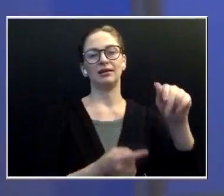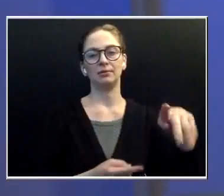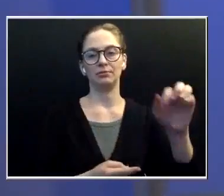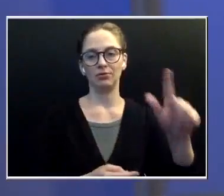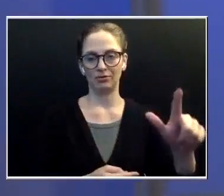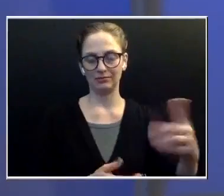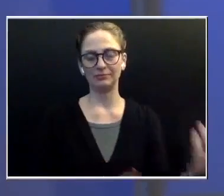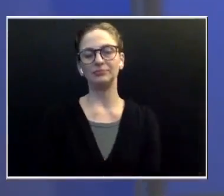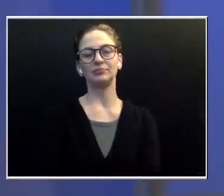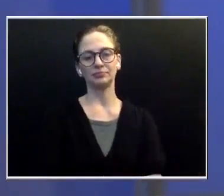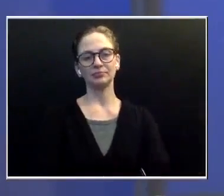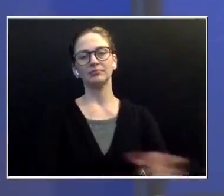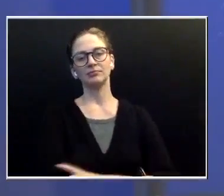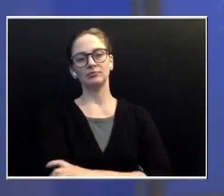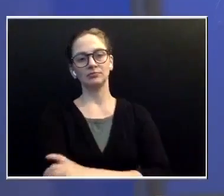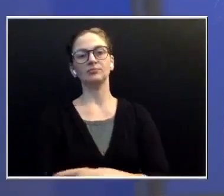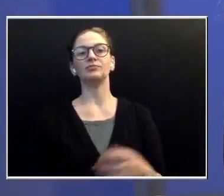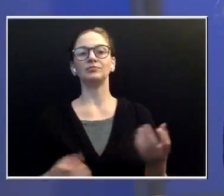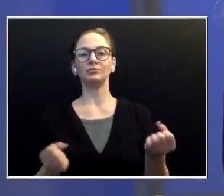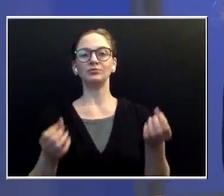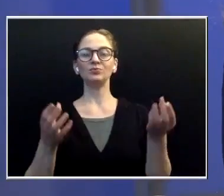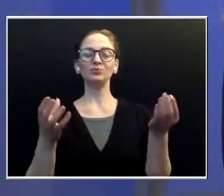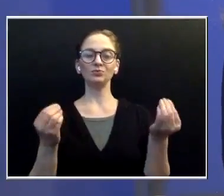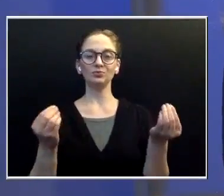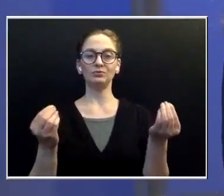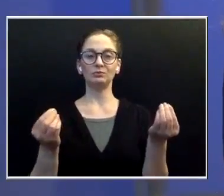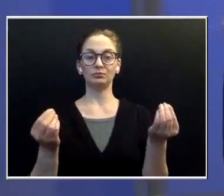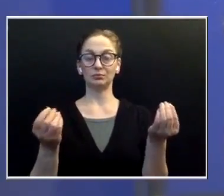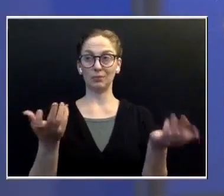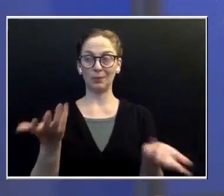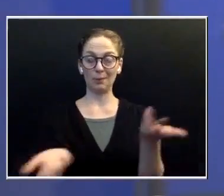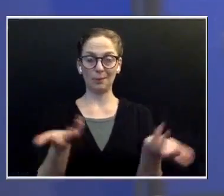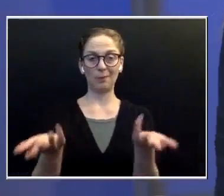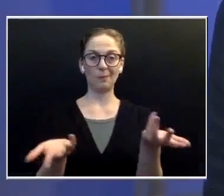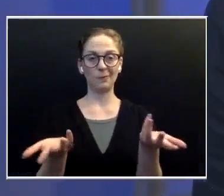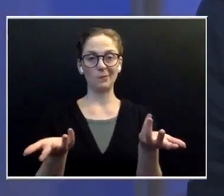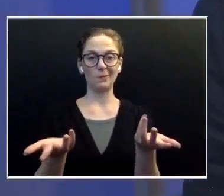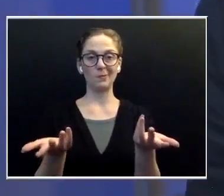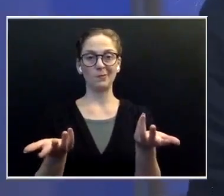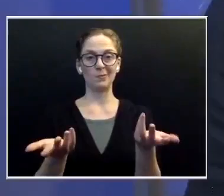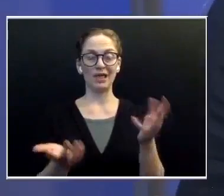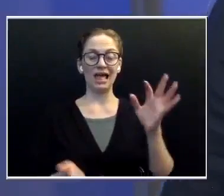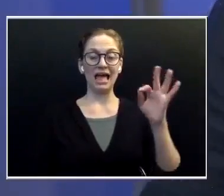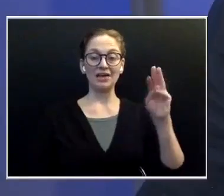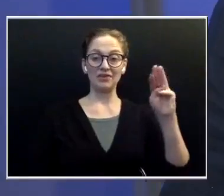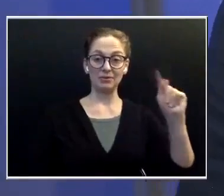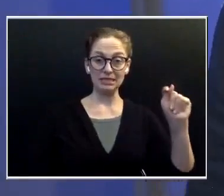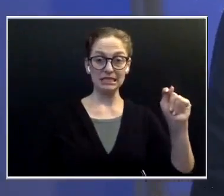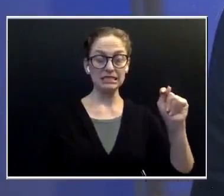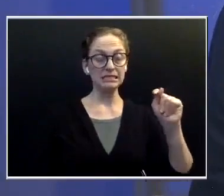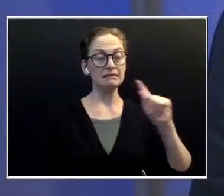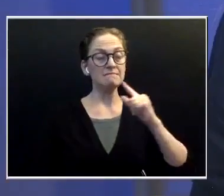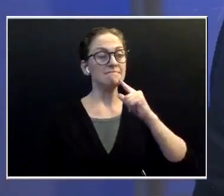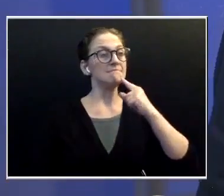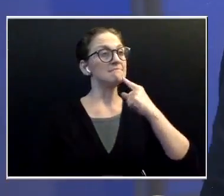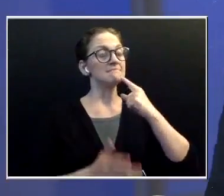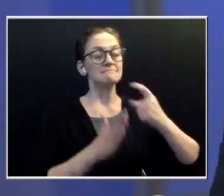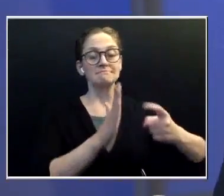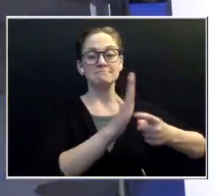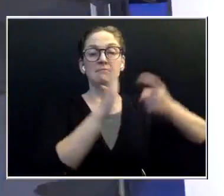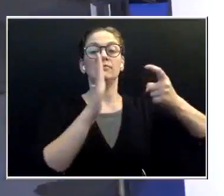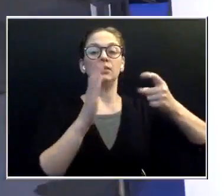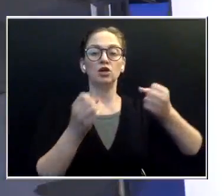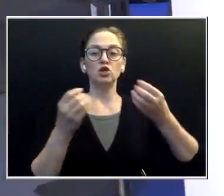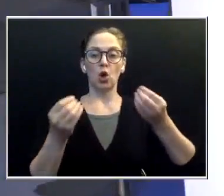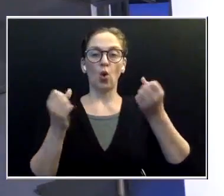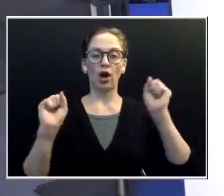needed me to get the FMT so that I could actually go through with the kidney transplant. You needed to be healthy